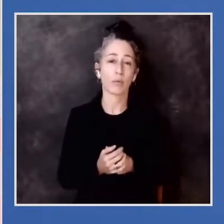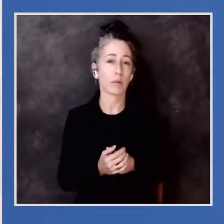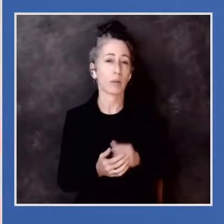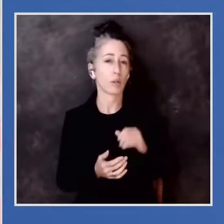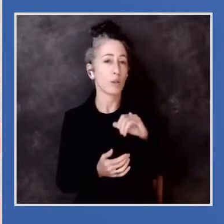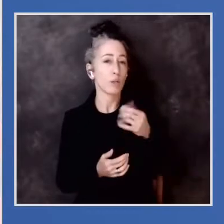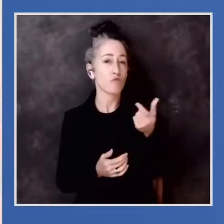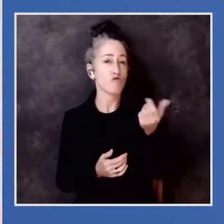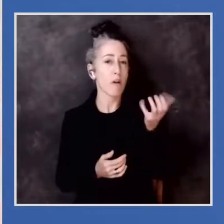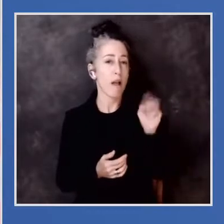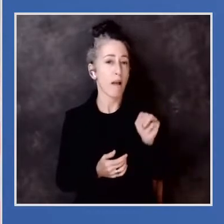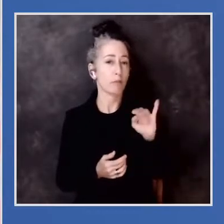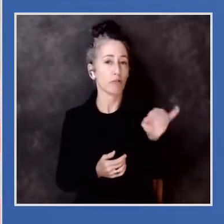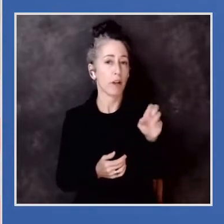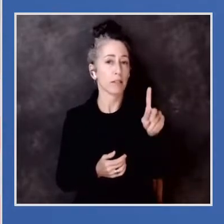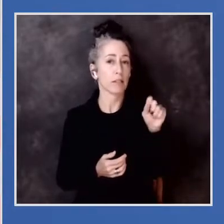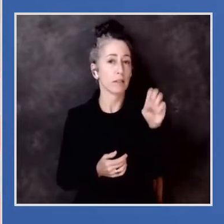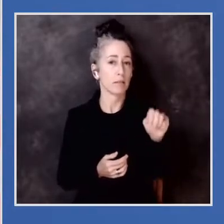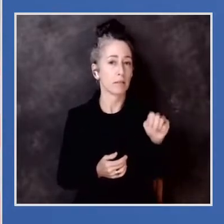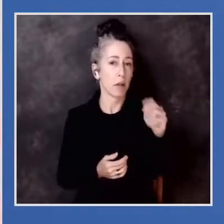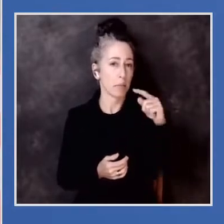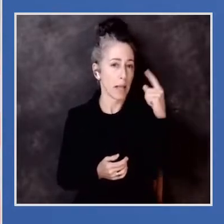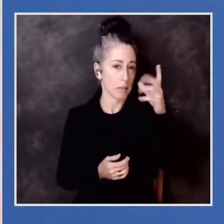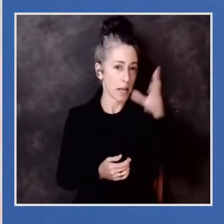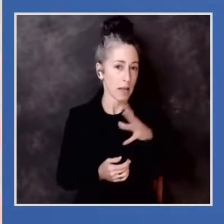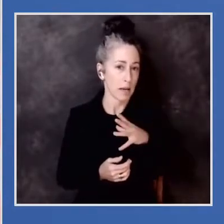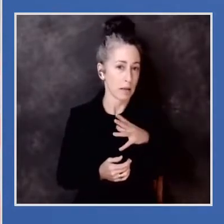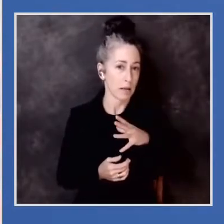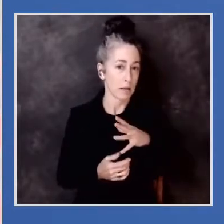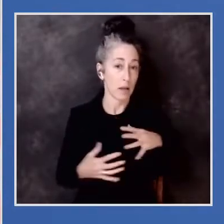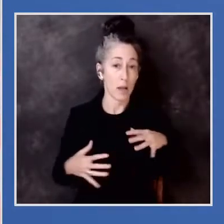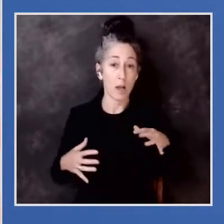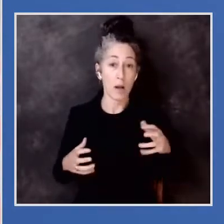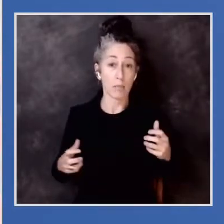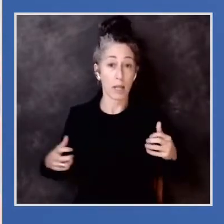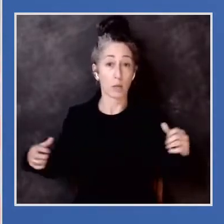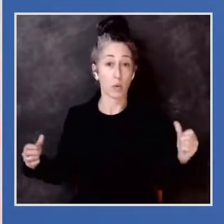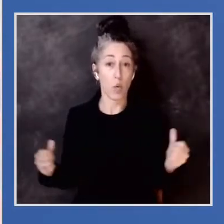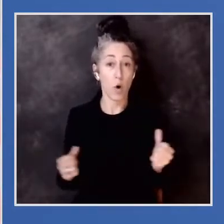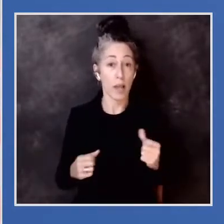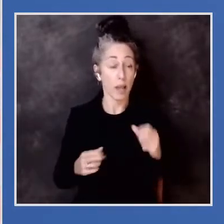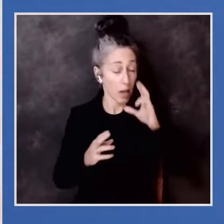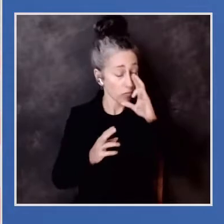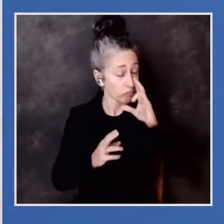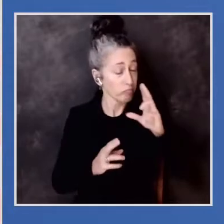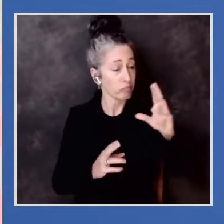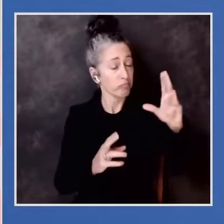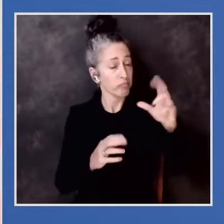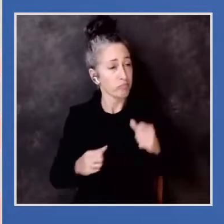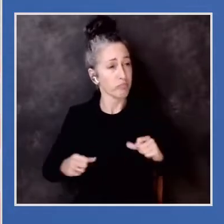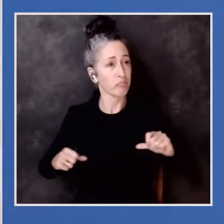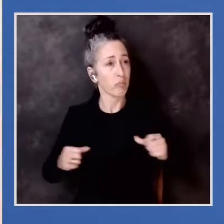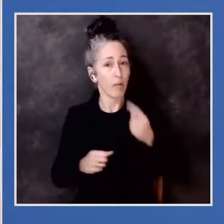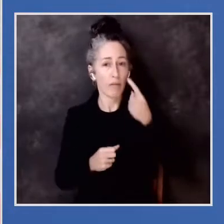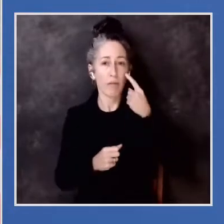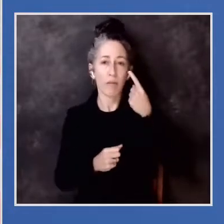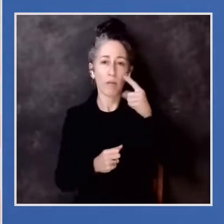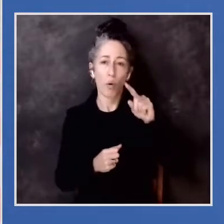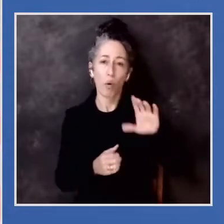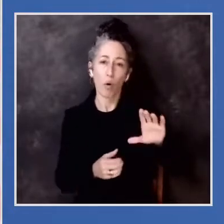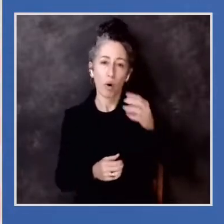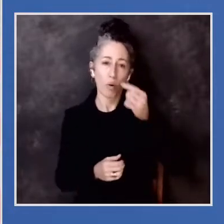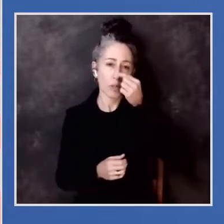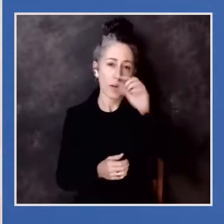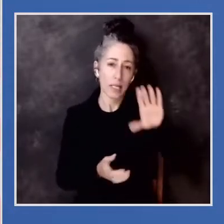black man, cried as he played his accordion in tribute to FDR not far from here. And the story's